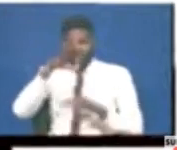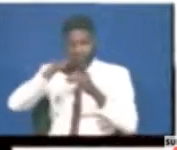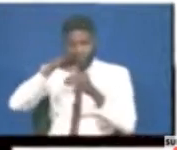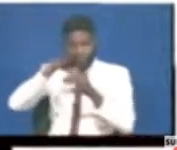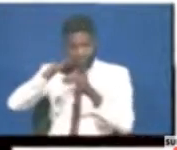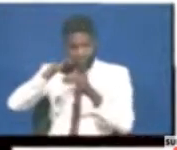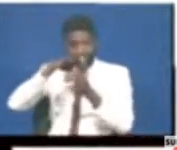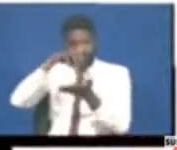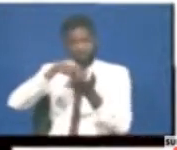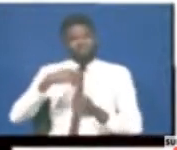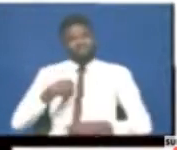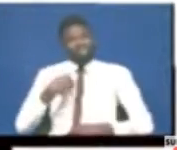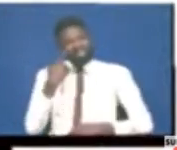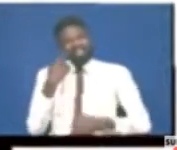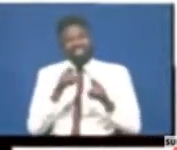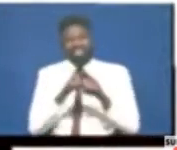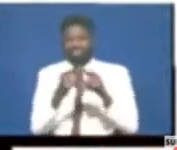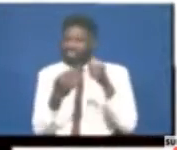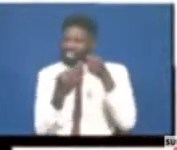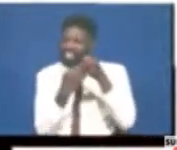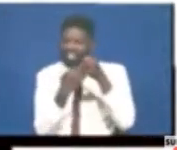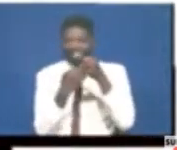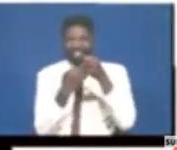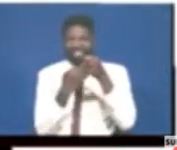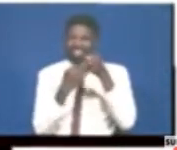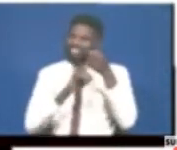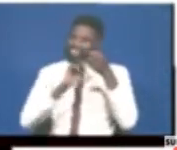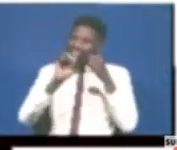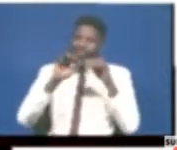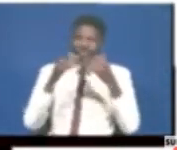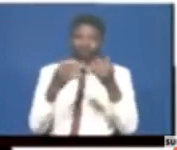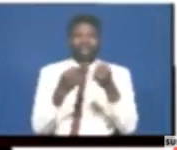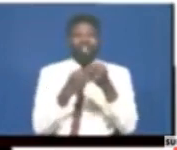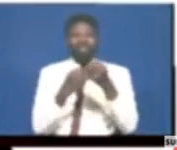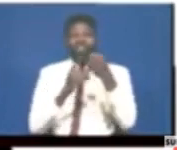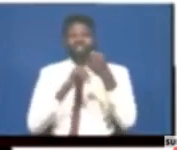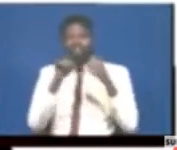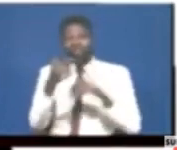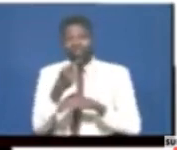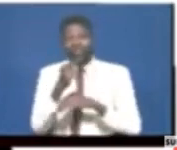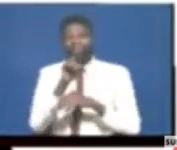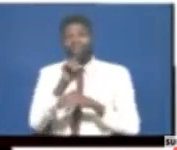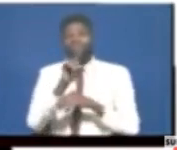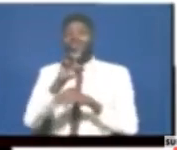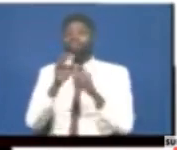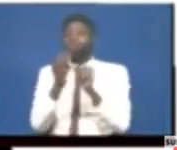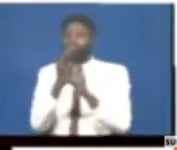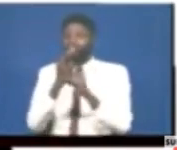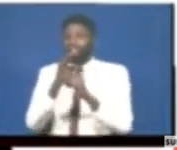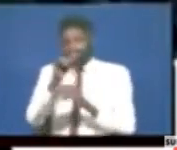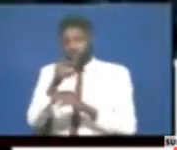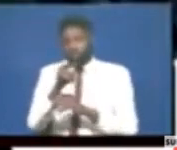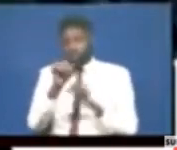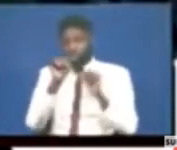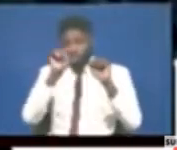like 860 or 86,000. 114,000. So if you can just clarify that for us.